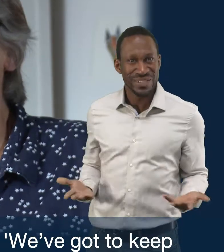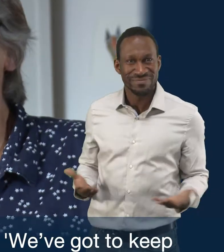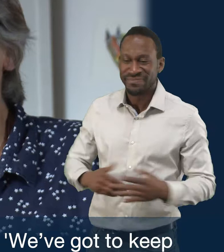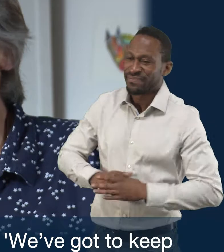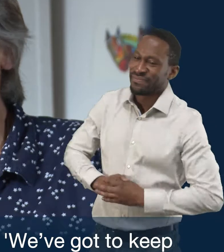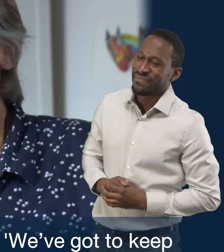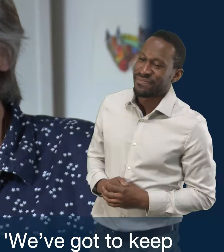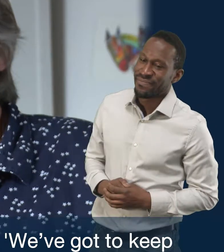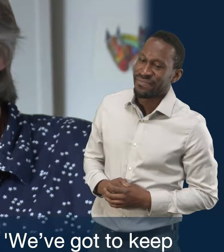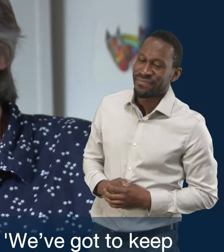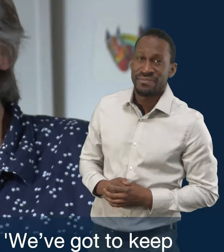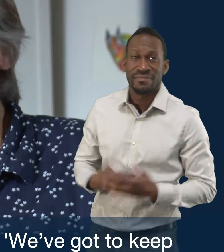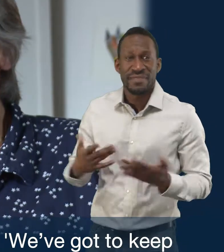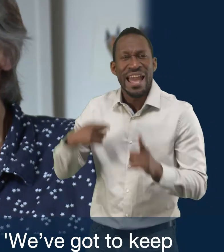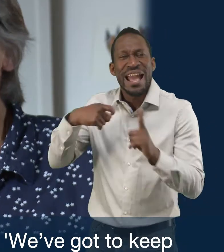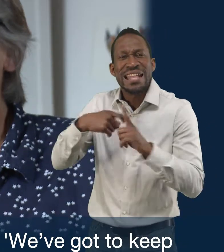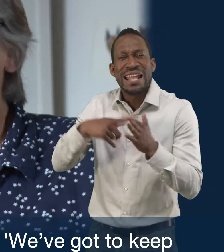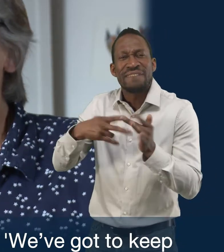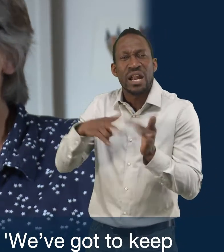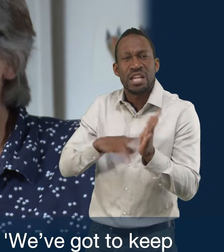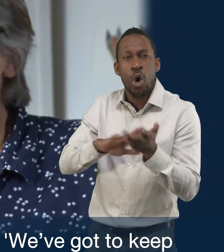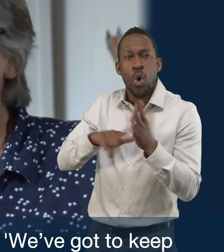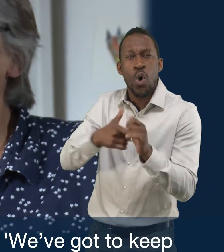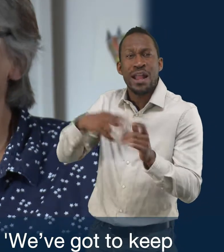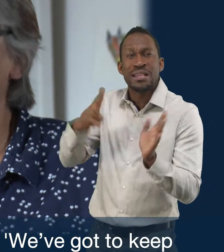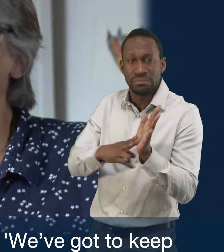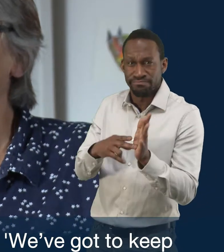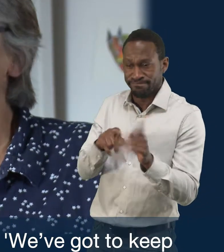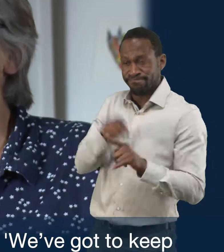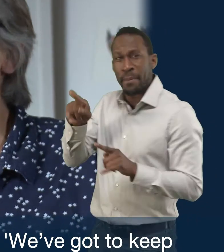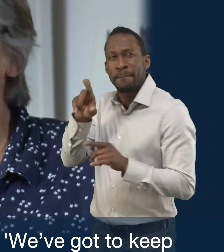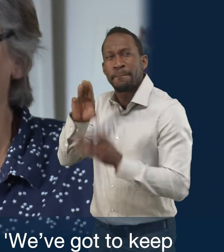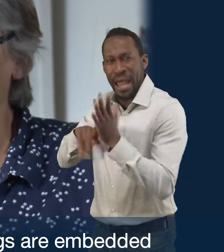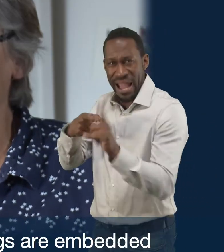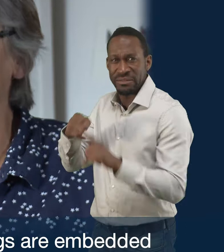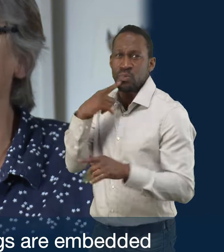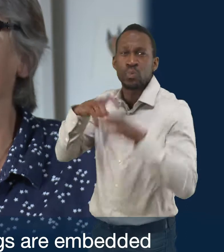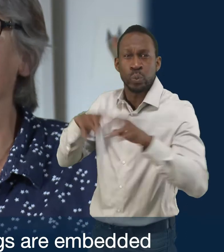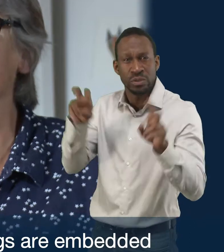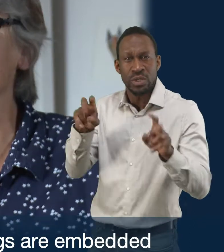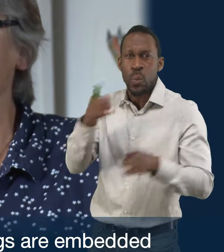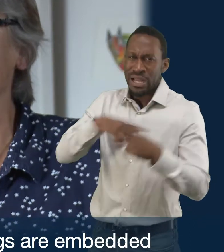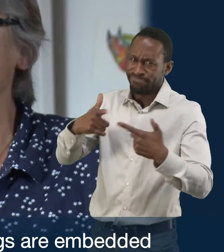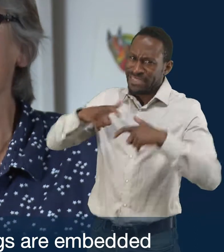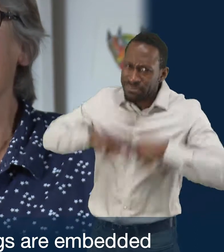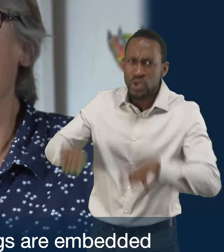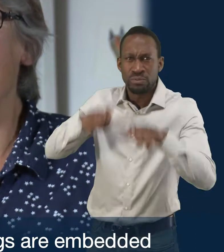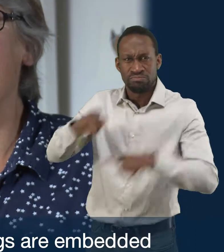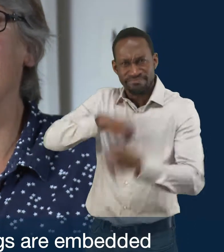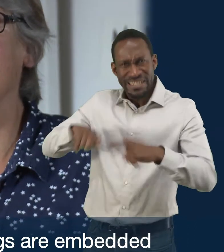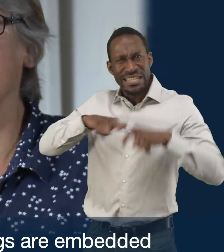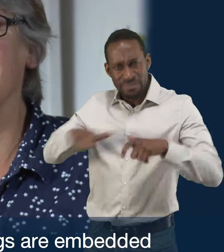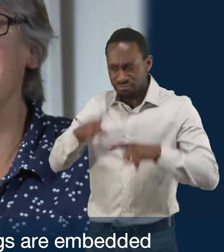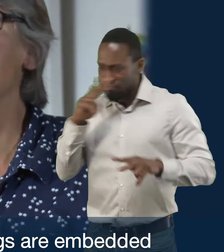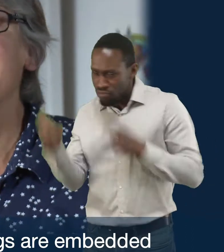Kevin Hogan still quotes Mike, we've got to keep looking at things, and I think those sort of things